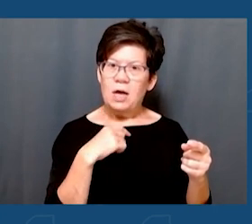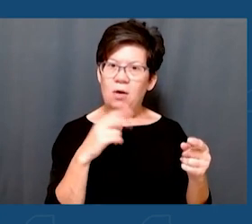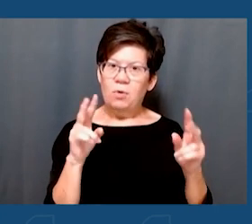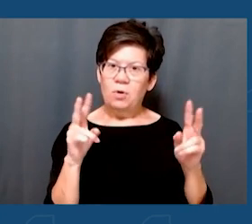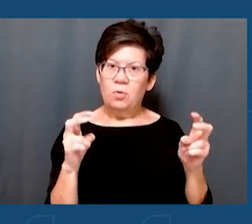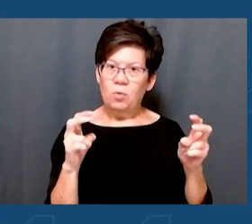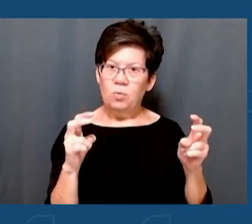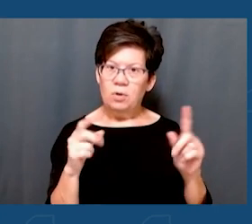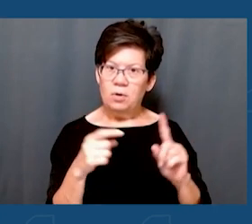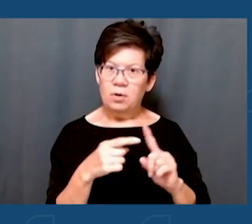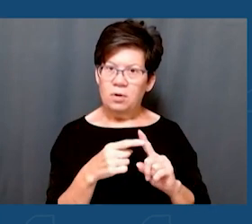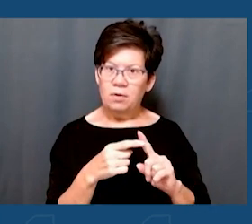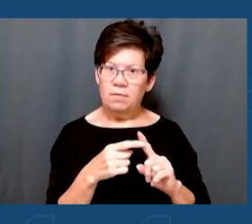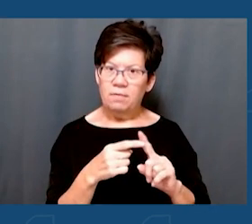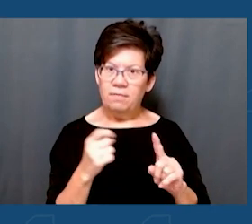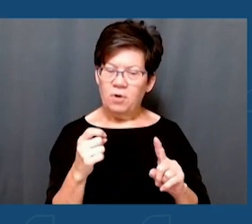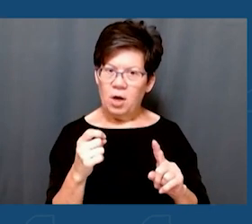Levy,